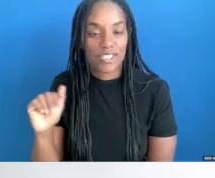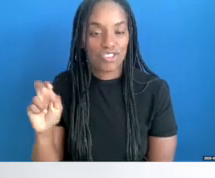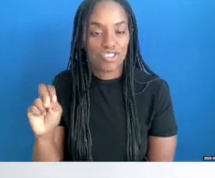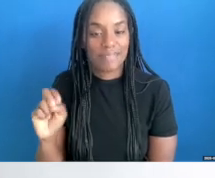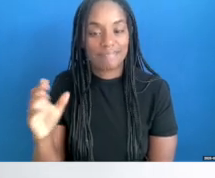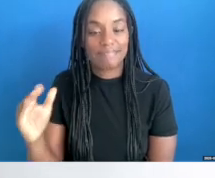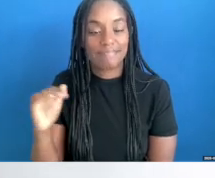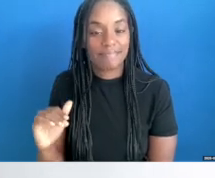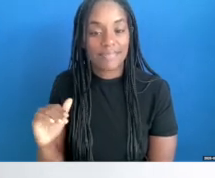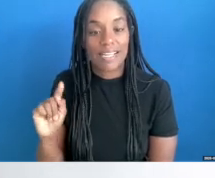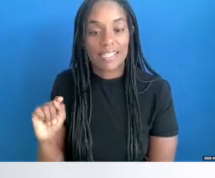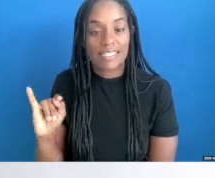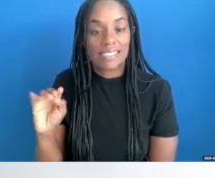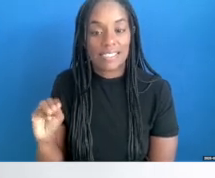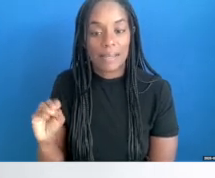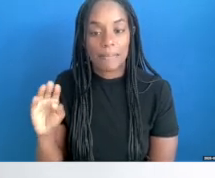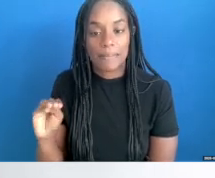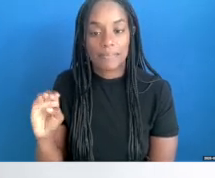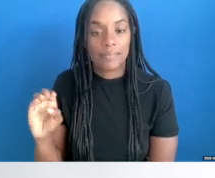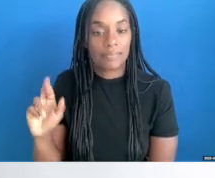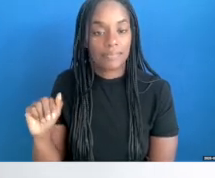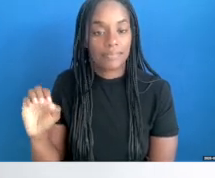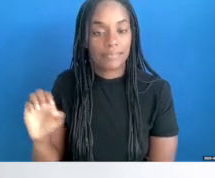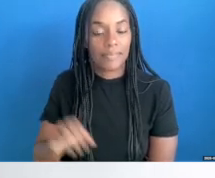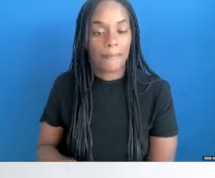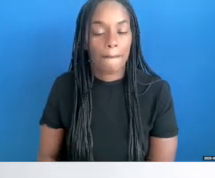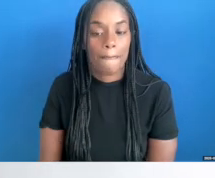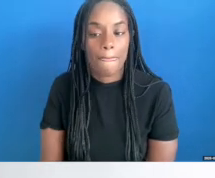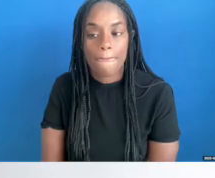we have Tim McRae.